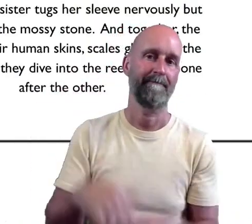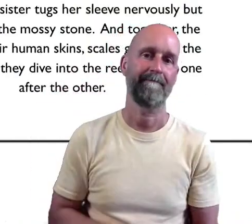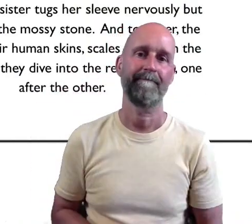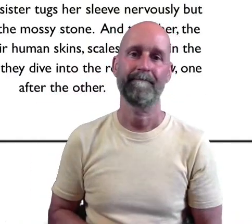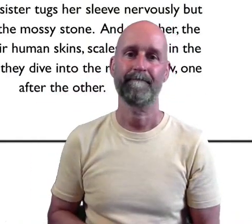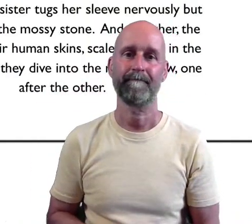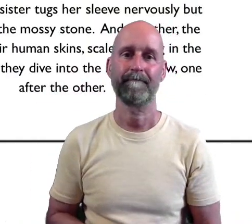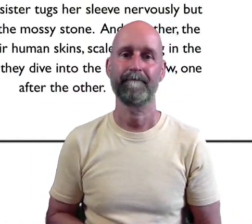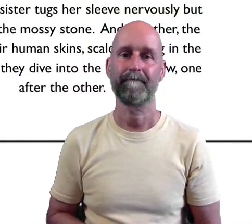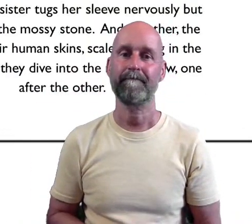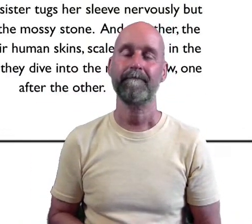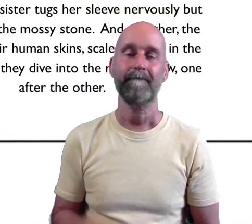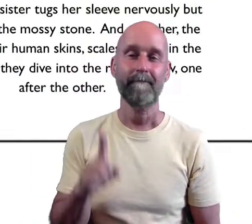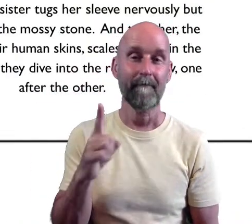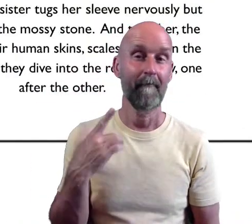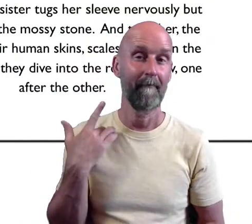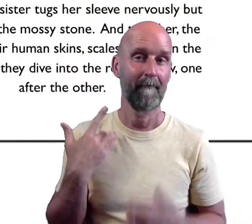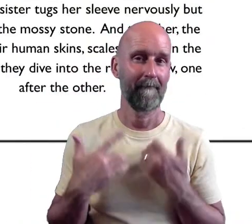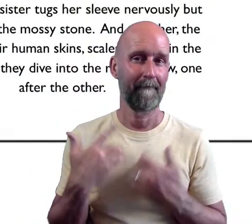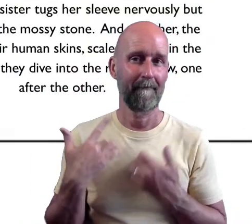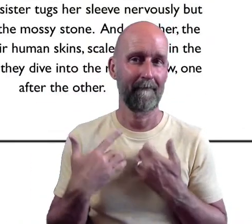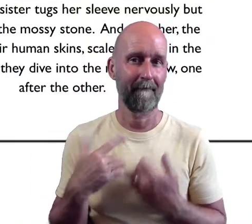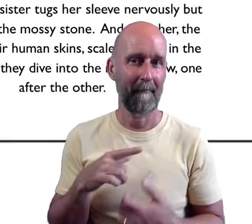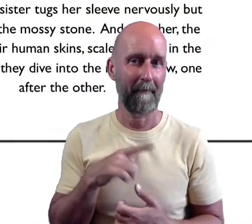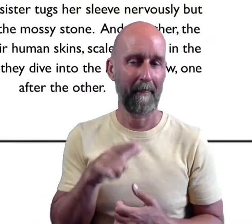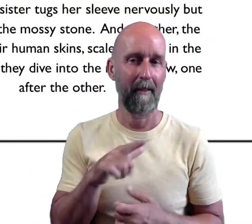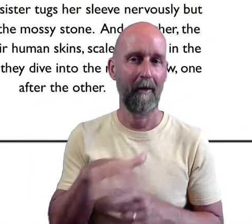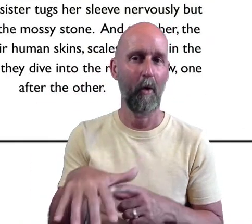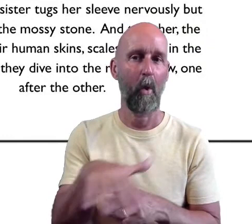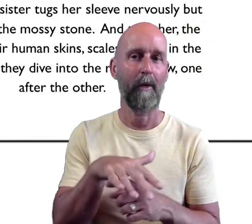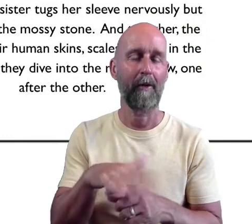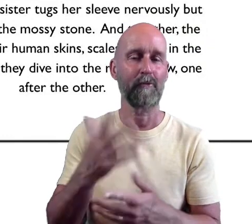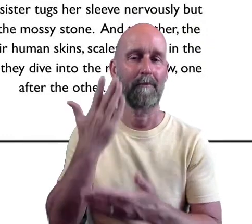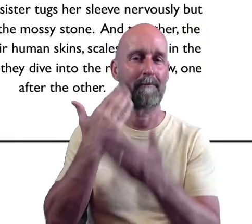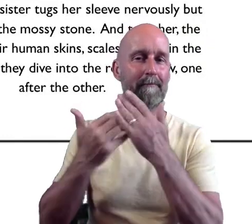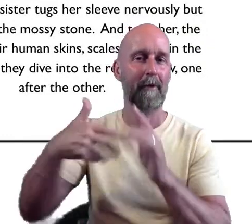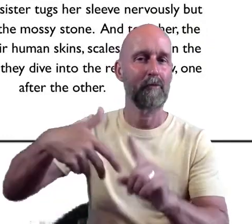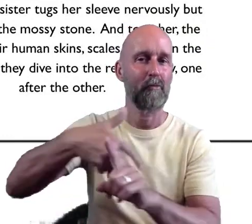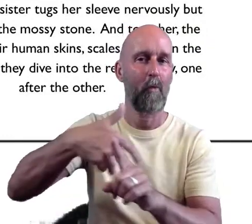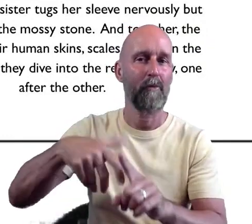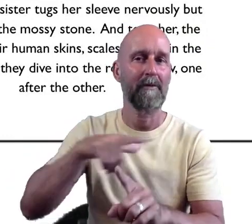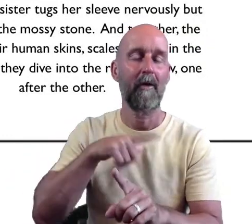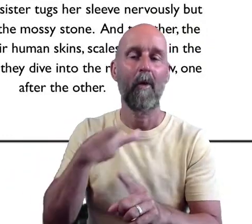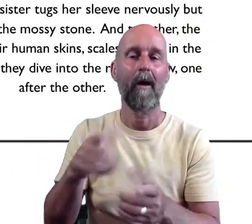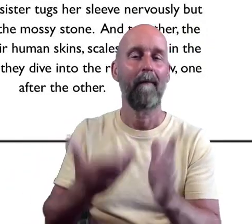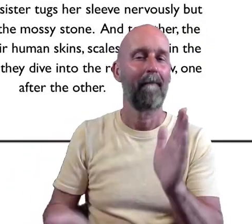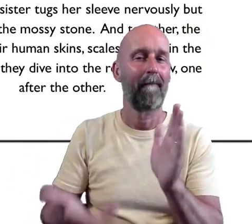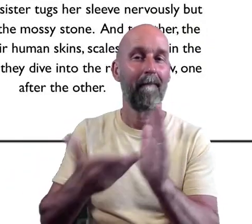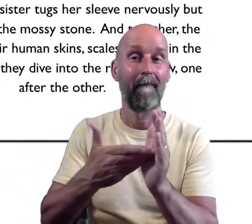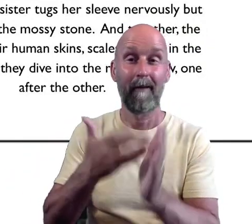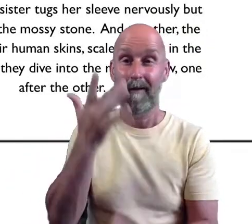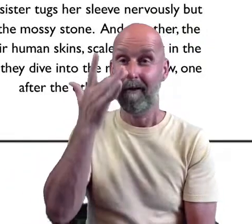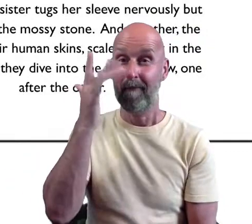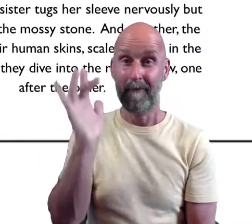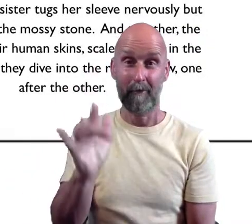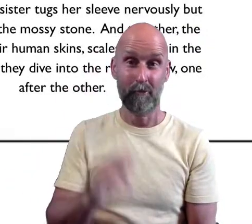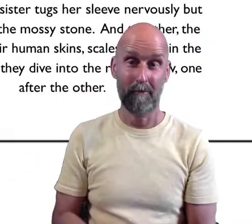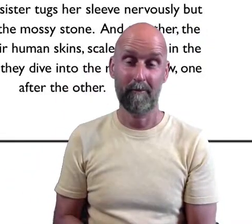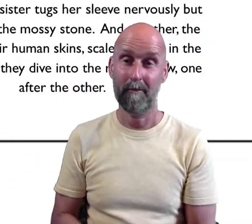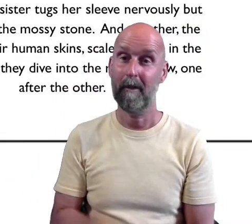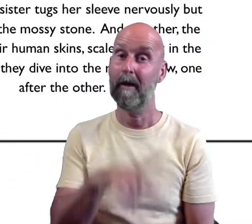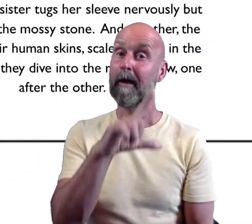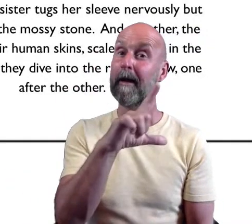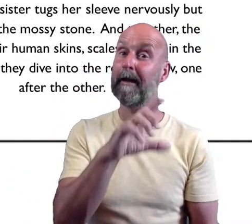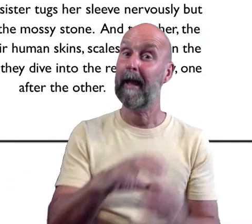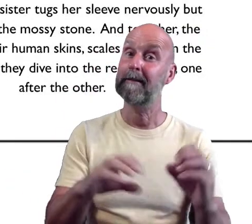thing I'm really excited about with location backstories is those that are completely fictional. So in Canterbury in 3 Words, which was the